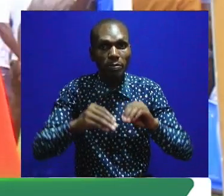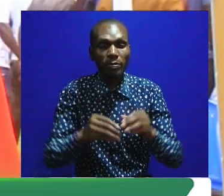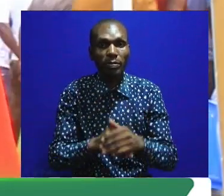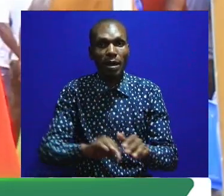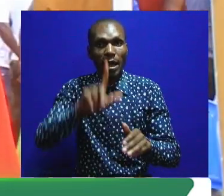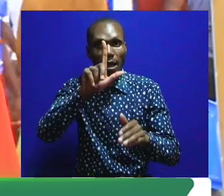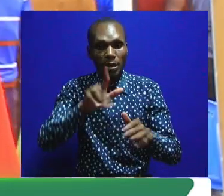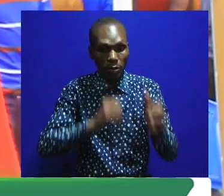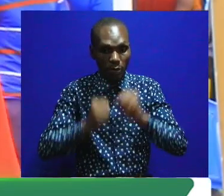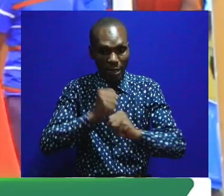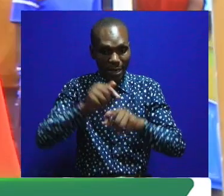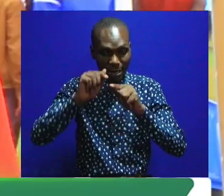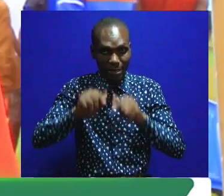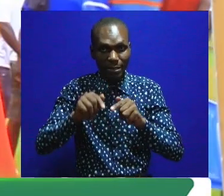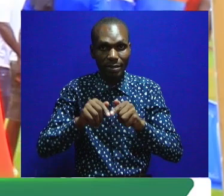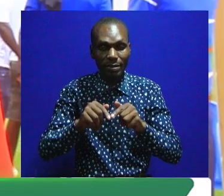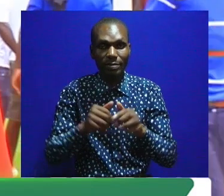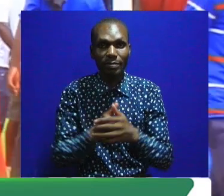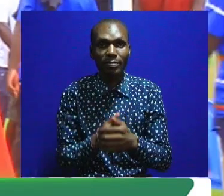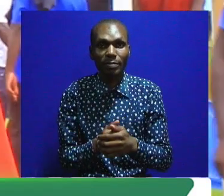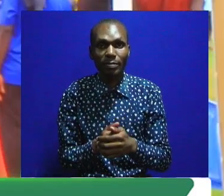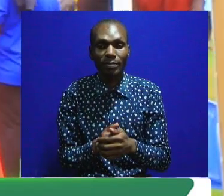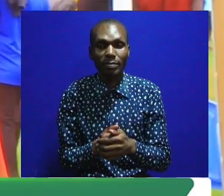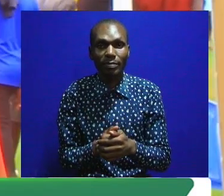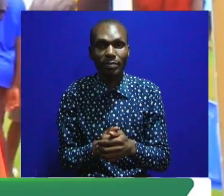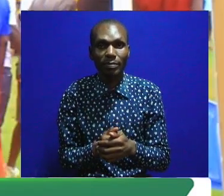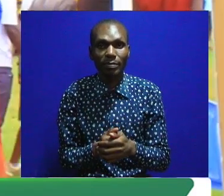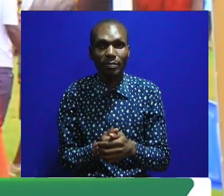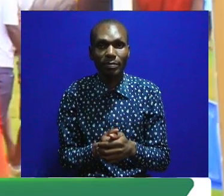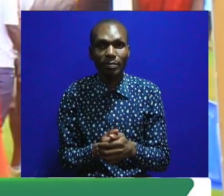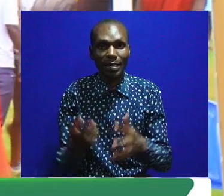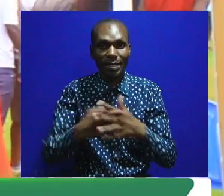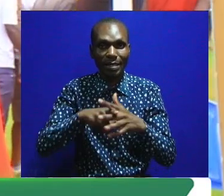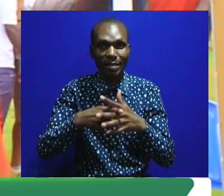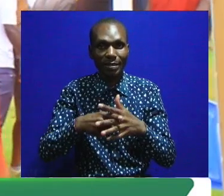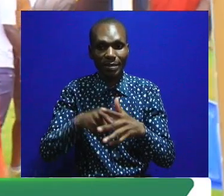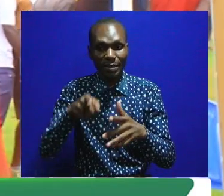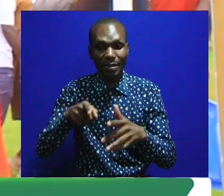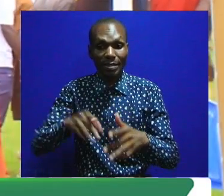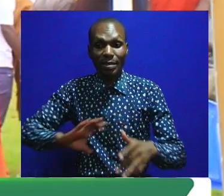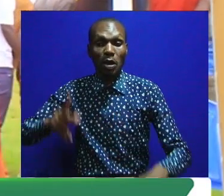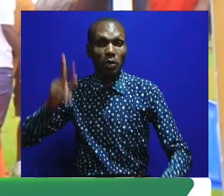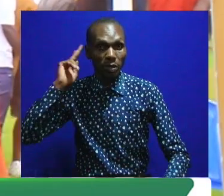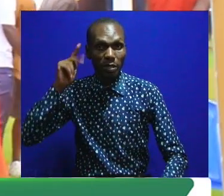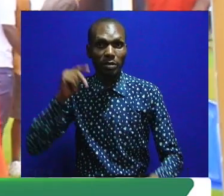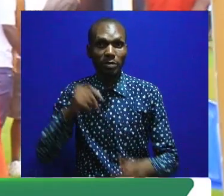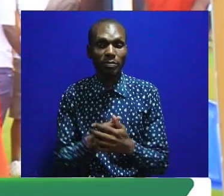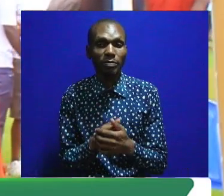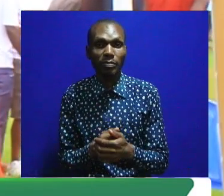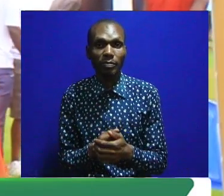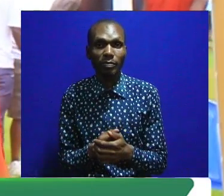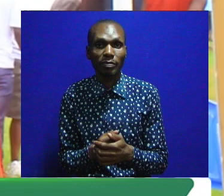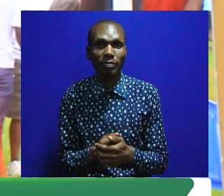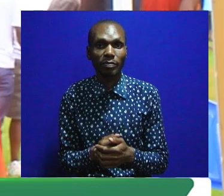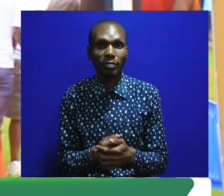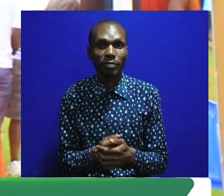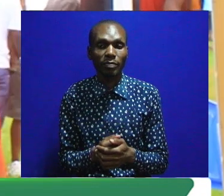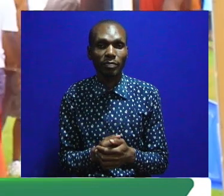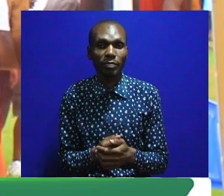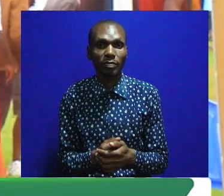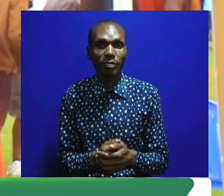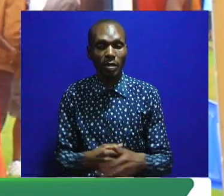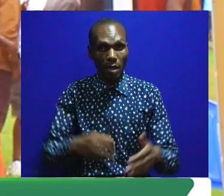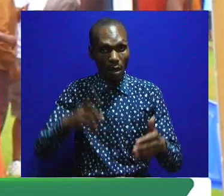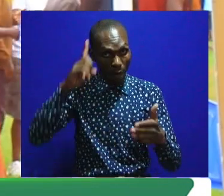year. And it's starting on that side on 4th year in this in Kisii County. That is Kisii County will be hosting, and we hope that the girls will